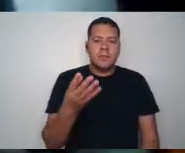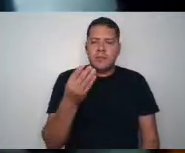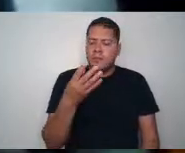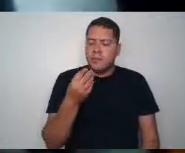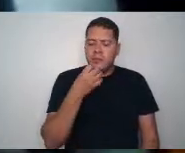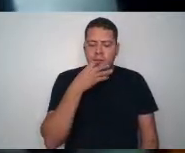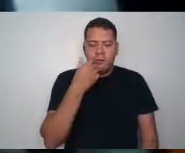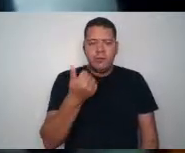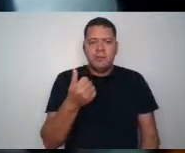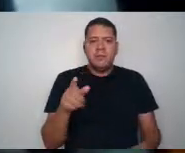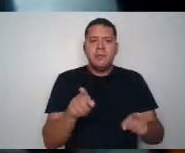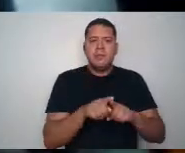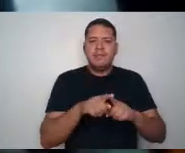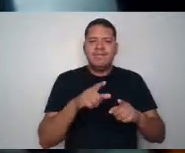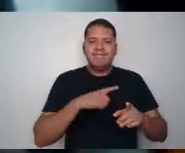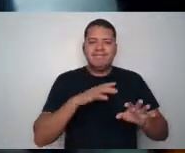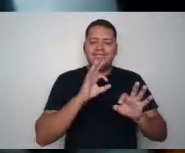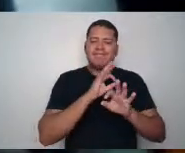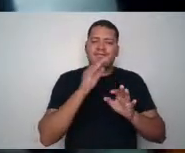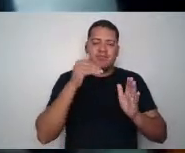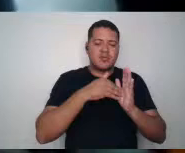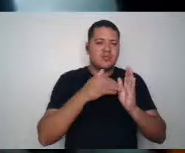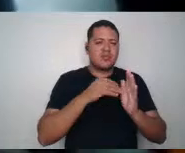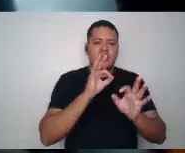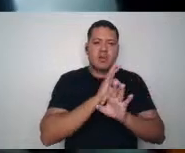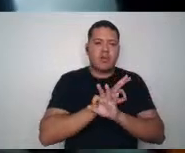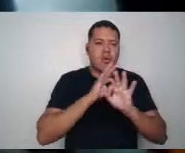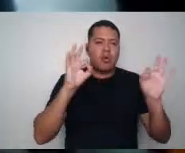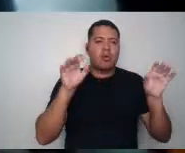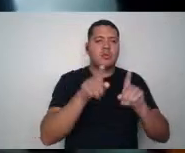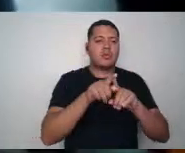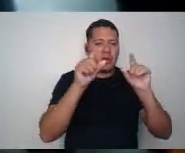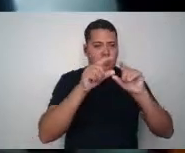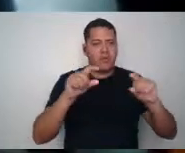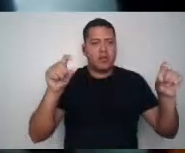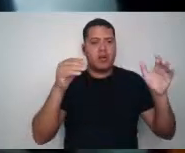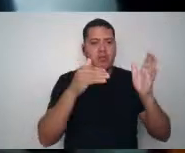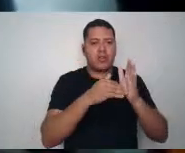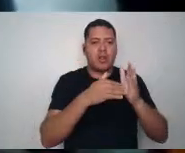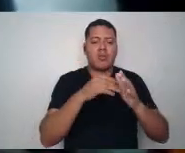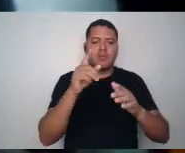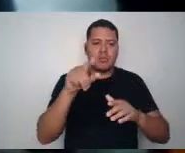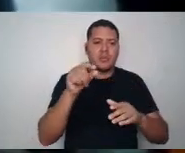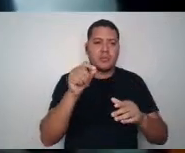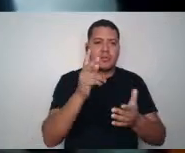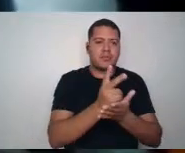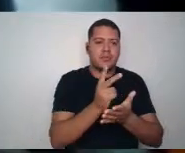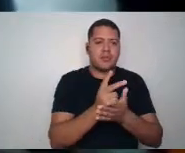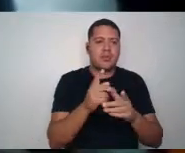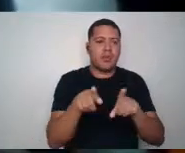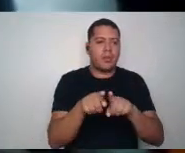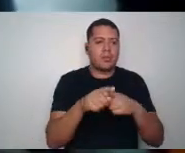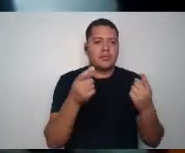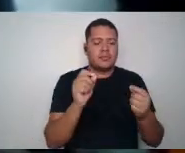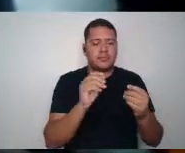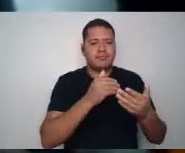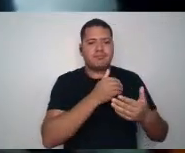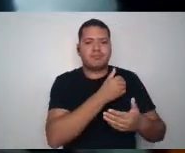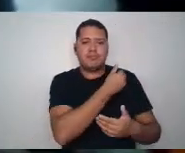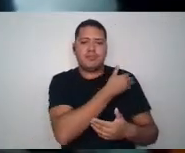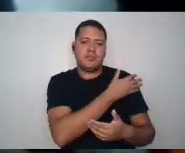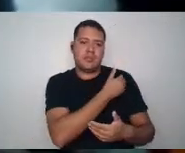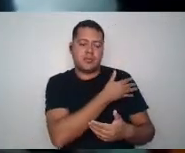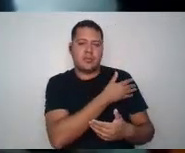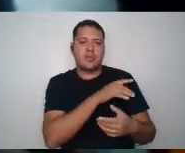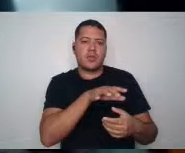very interesting, very real, and very optimistic. And I was very in agreement with your